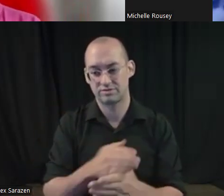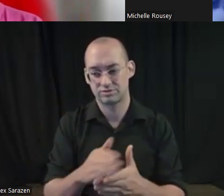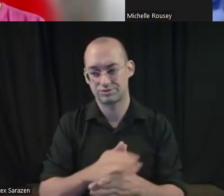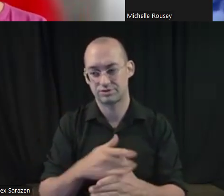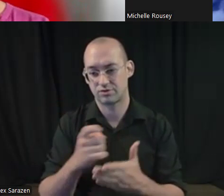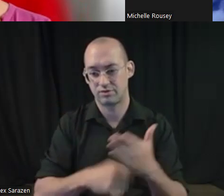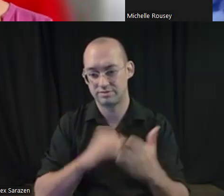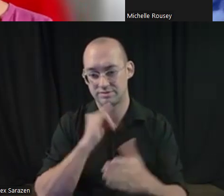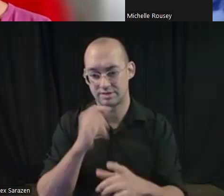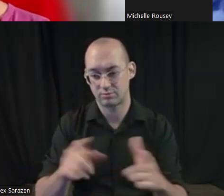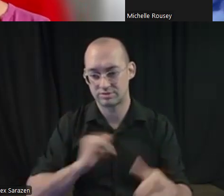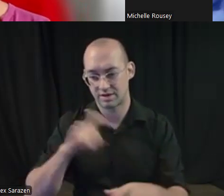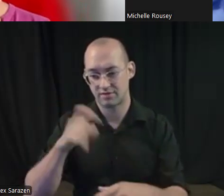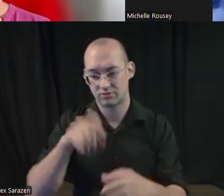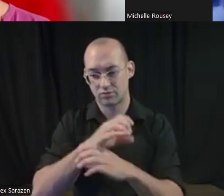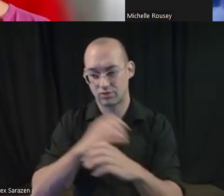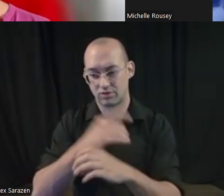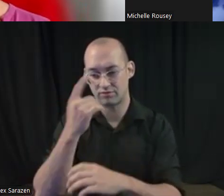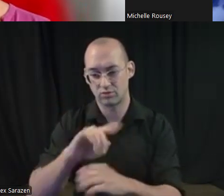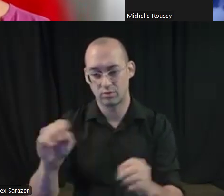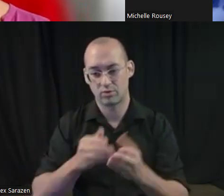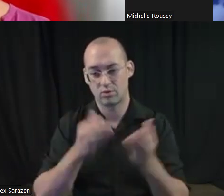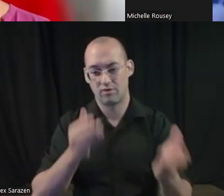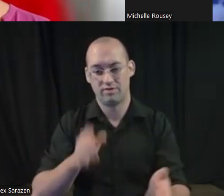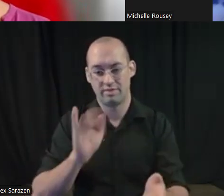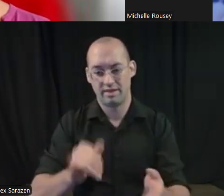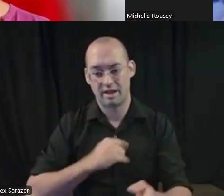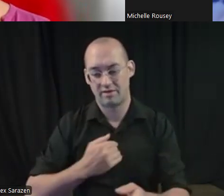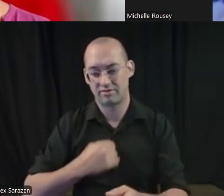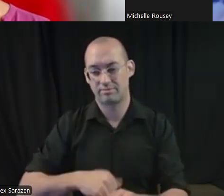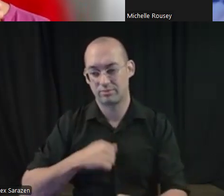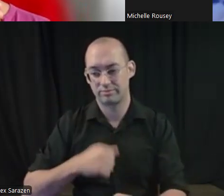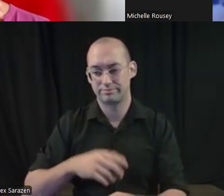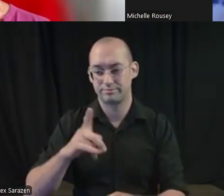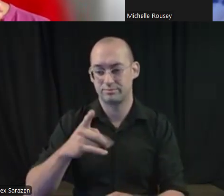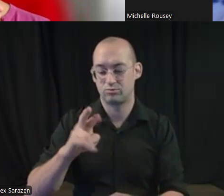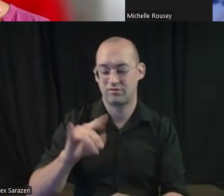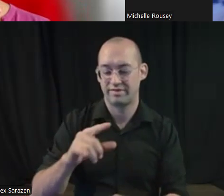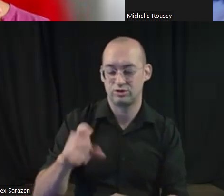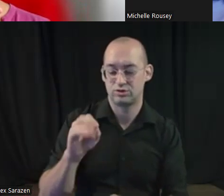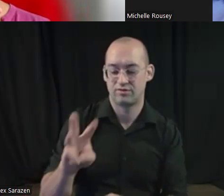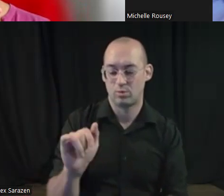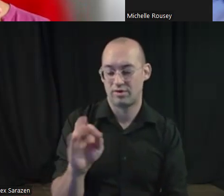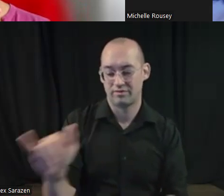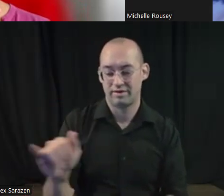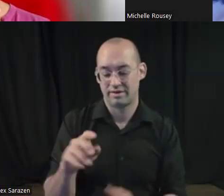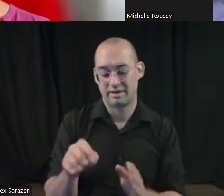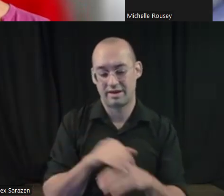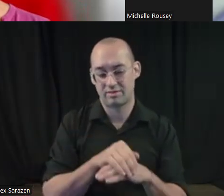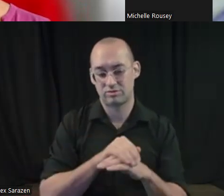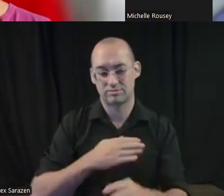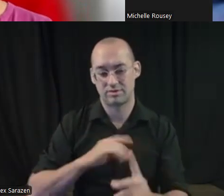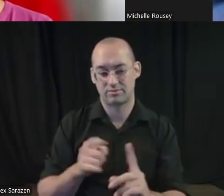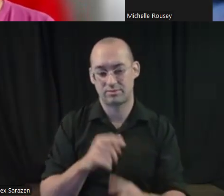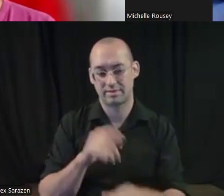search for. No one offered it. I want to be clear that I have the privilege of Wi-Fi, of English as my primary language, as well